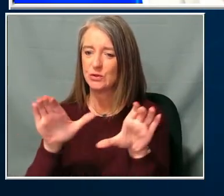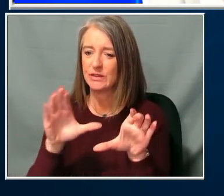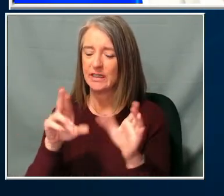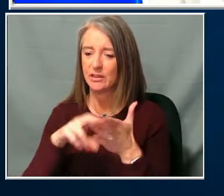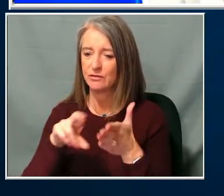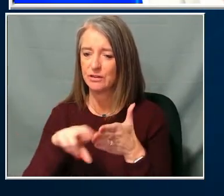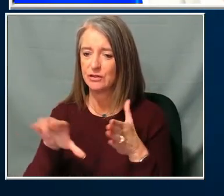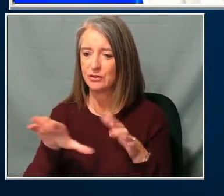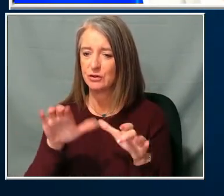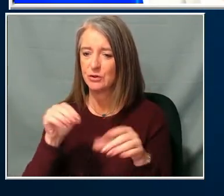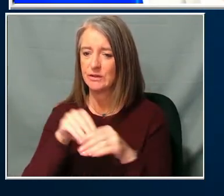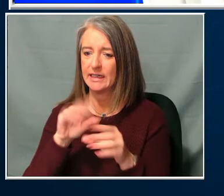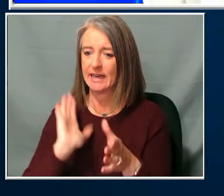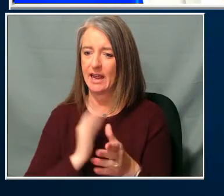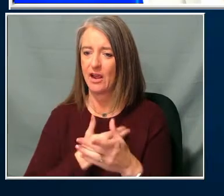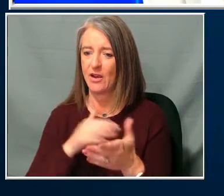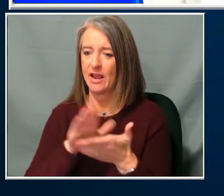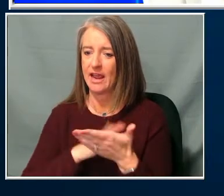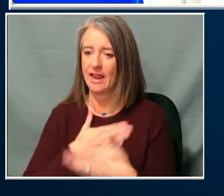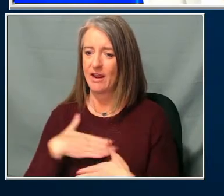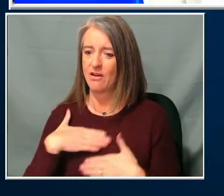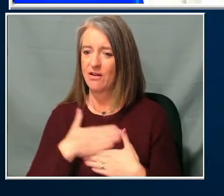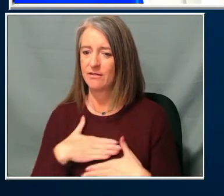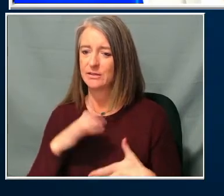doing here in our area. We appreciate you very much.